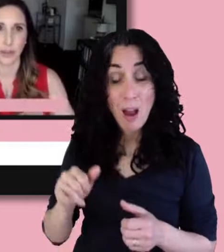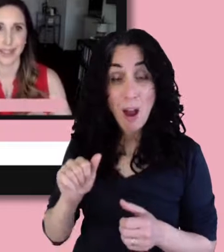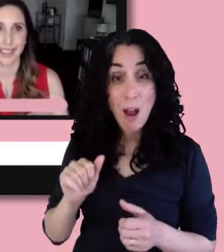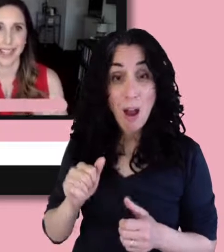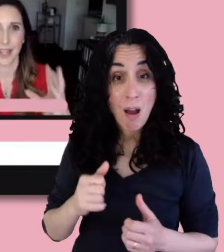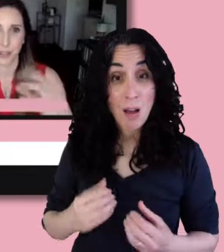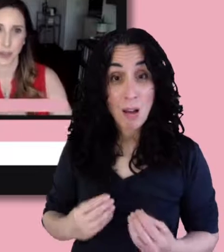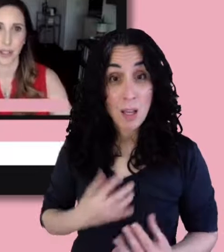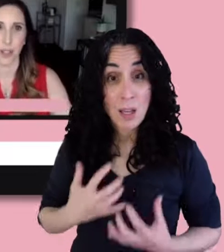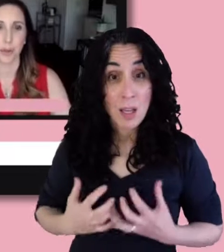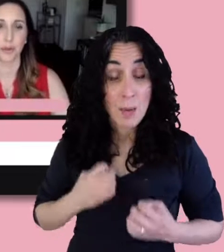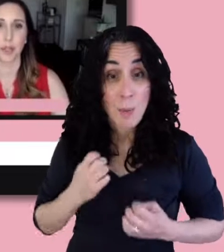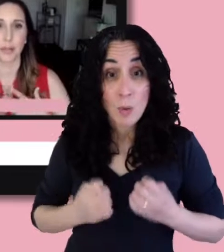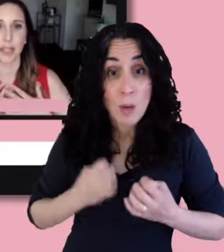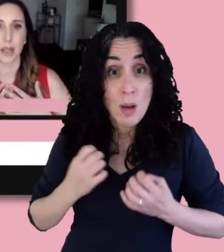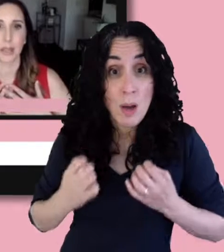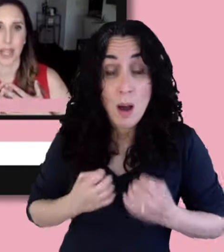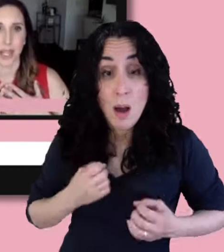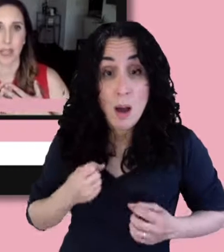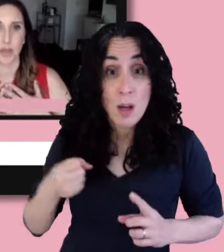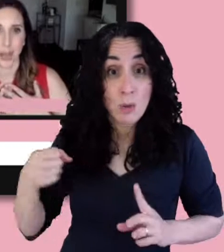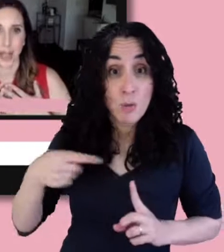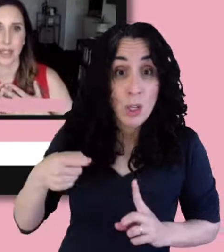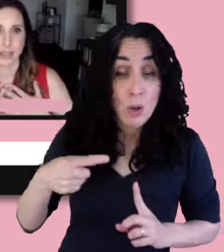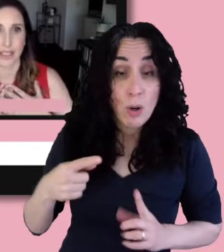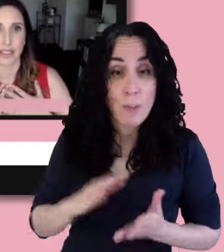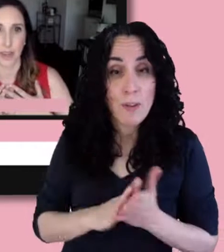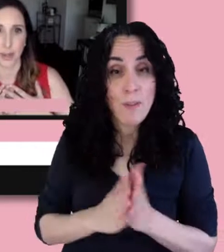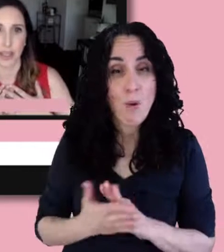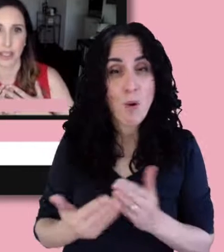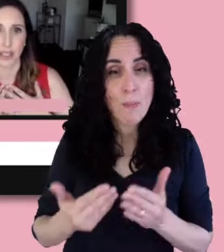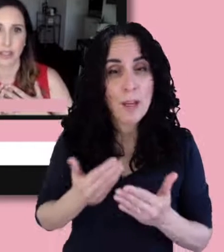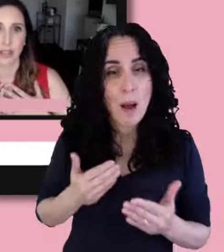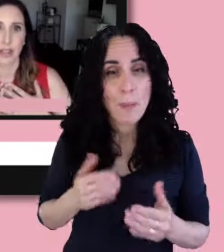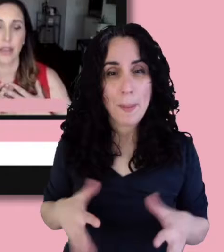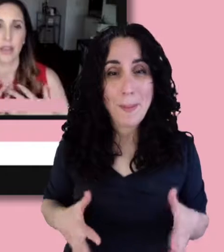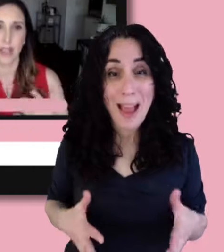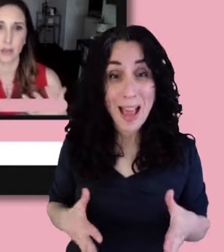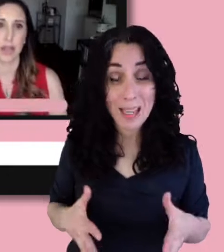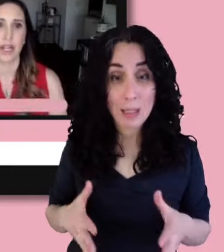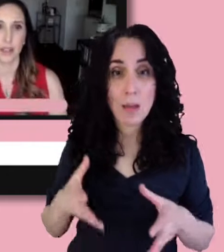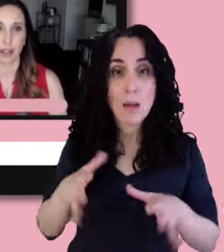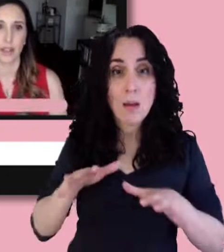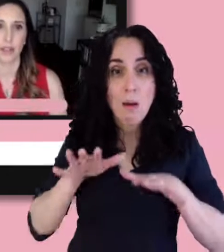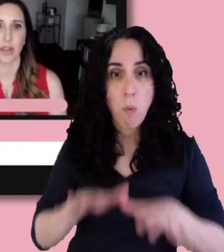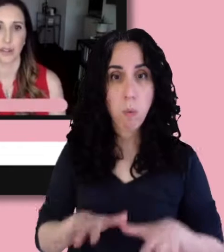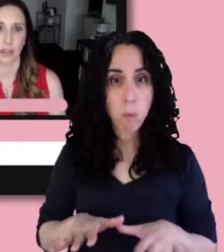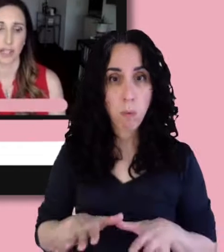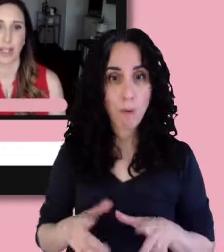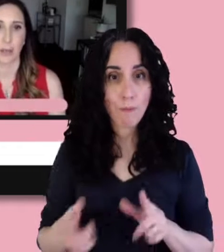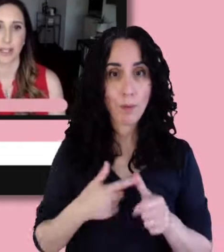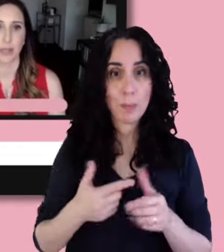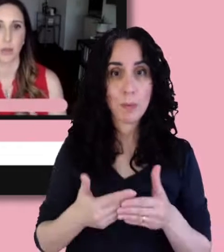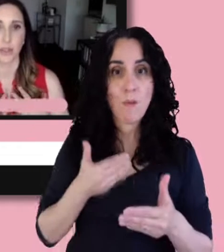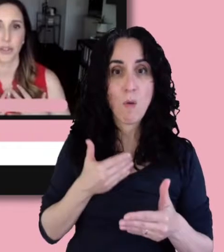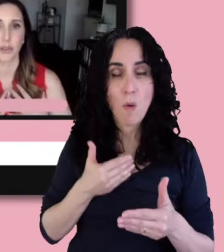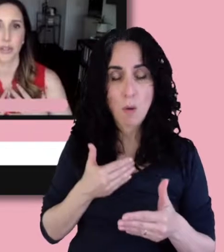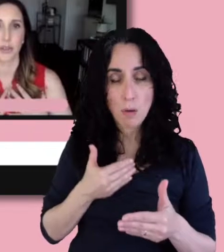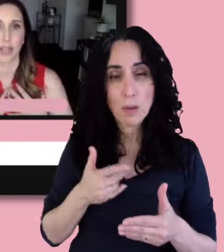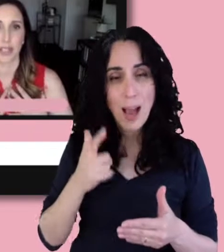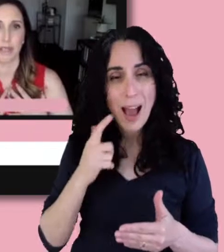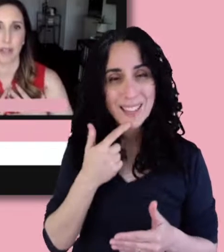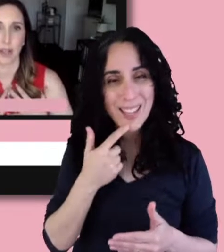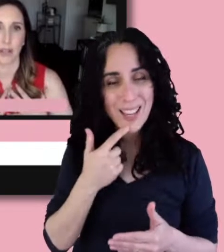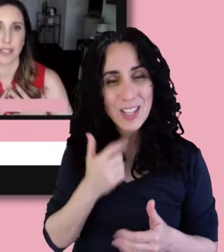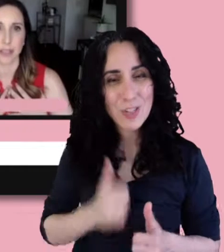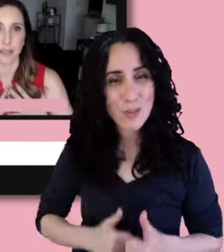arousal and that trigger before it becomes an actual panic state in your body. That's why I call it survival care, because once you get the